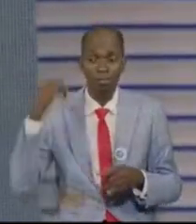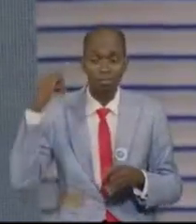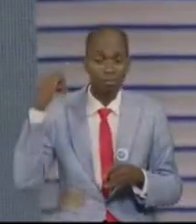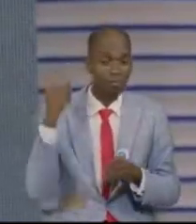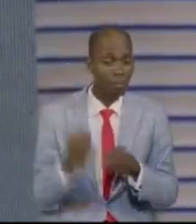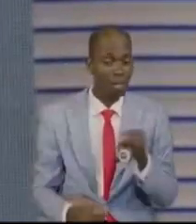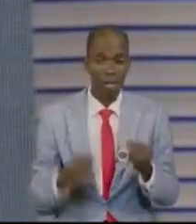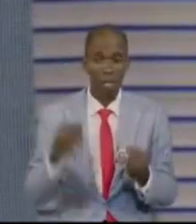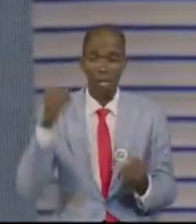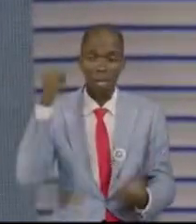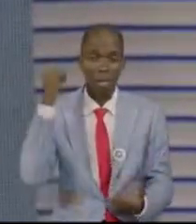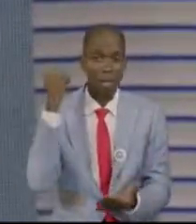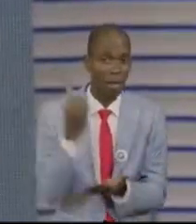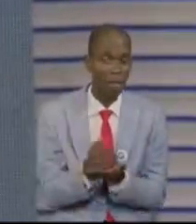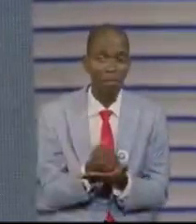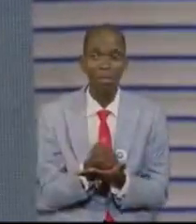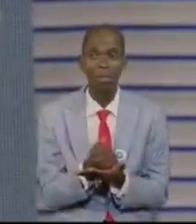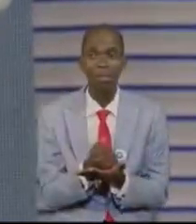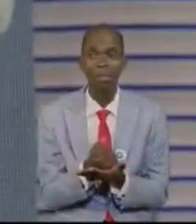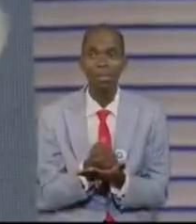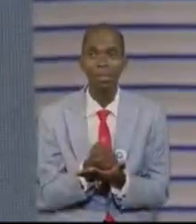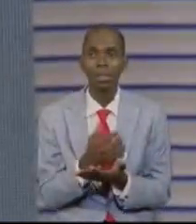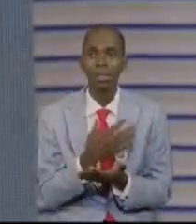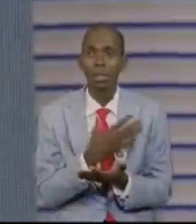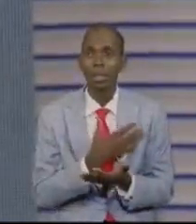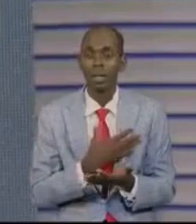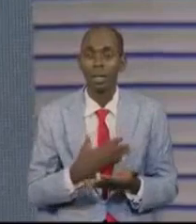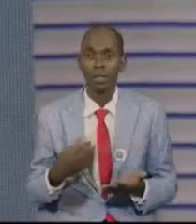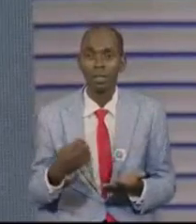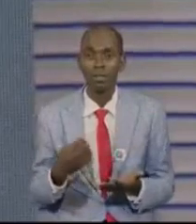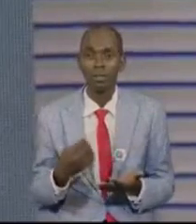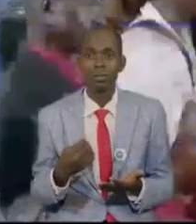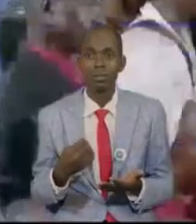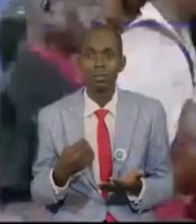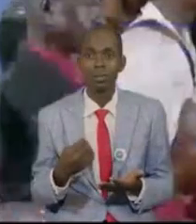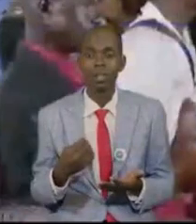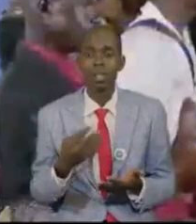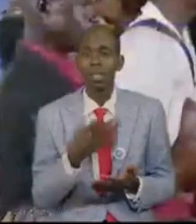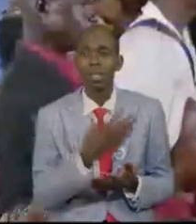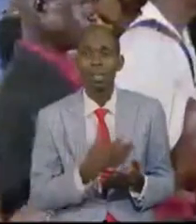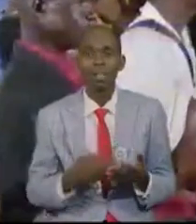amen. And Chilomondi say, amen.